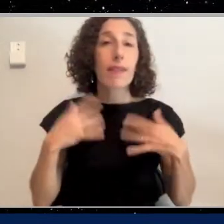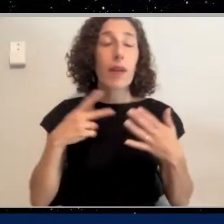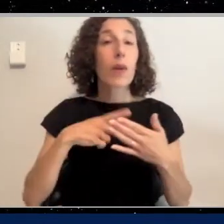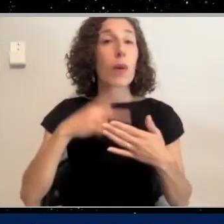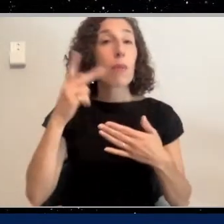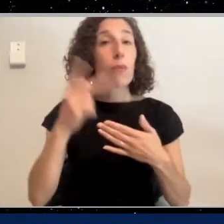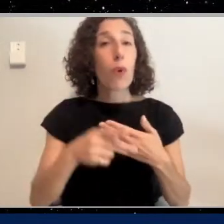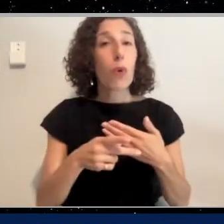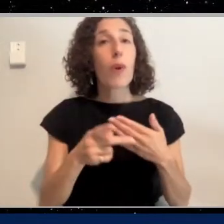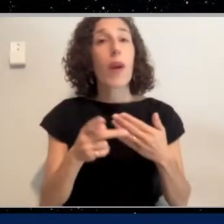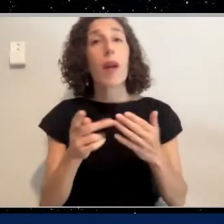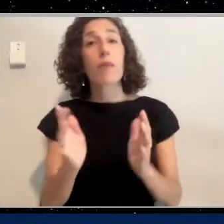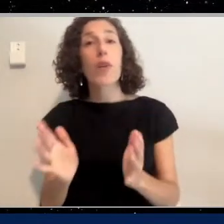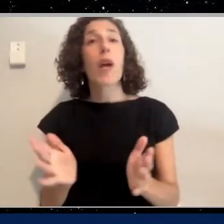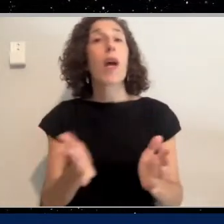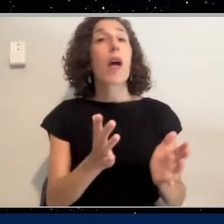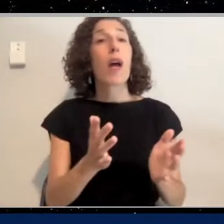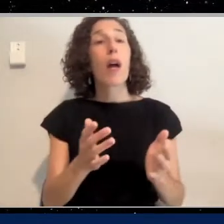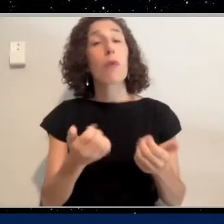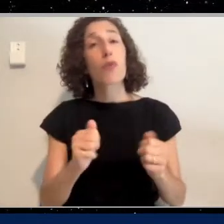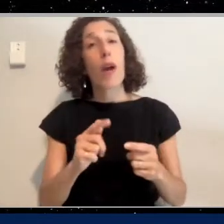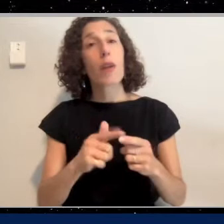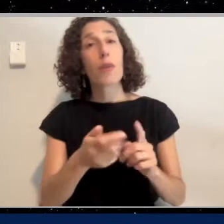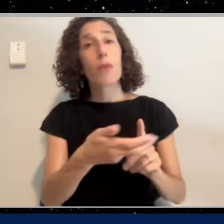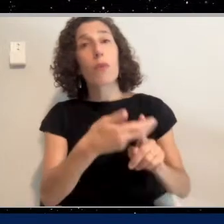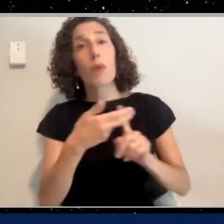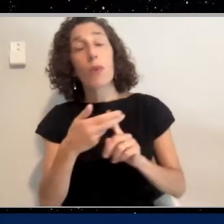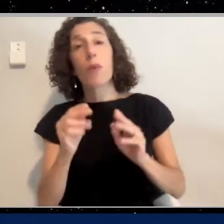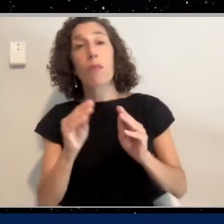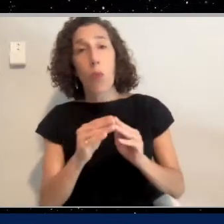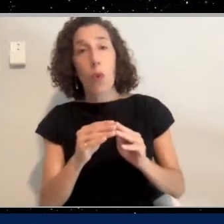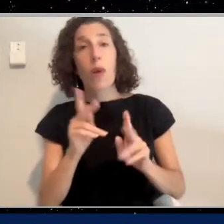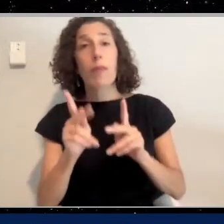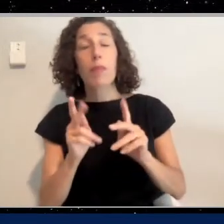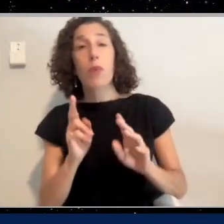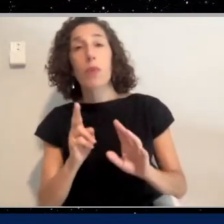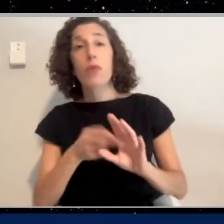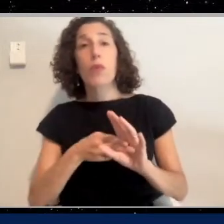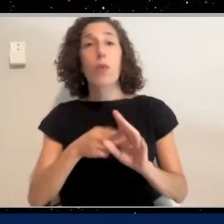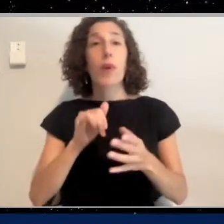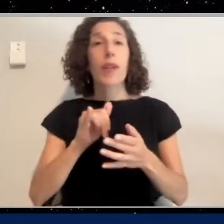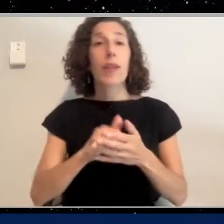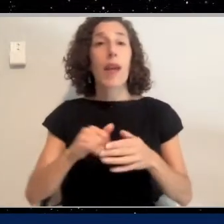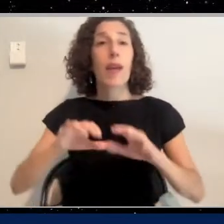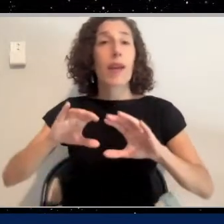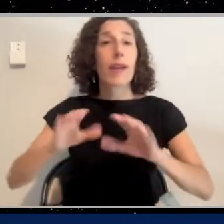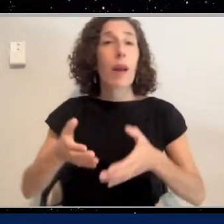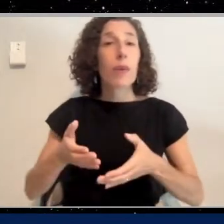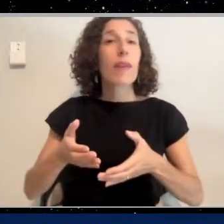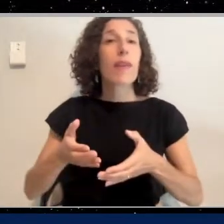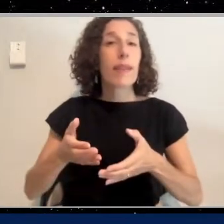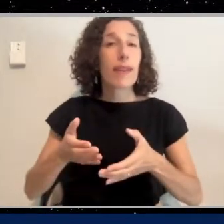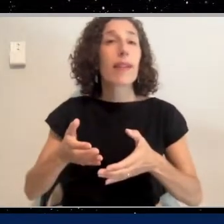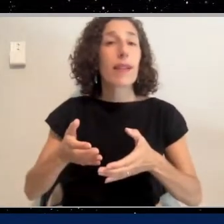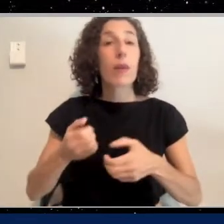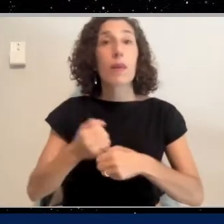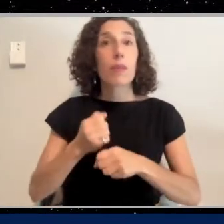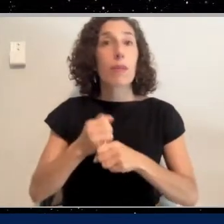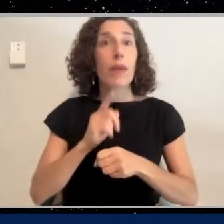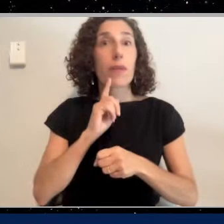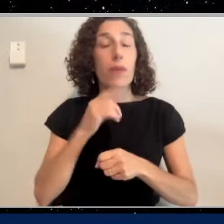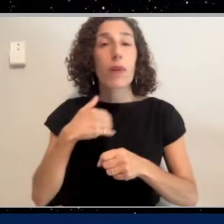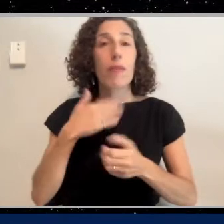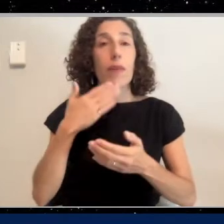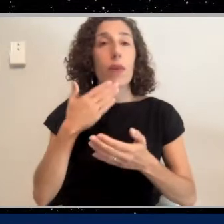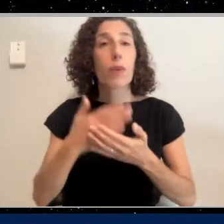we invite them to come on in. Our council is something that's always evolving and always changing. And we always love to get